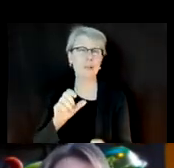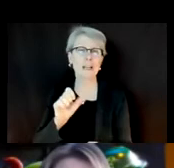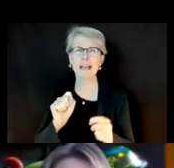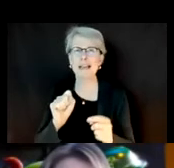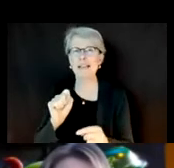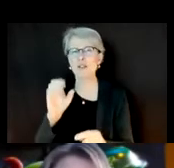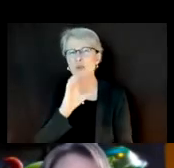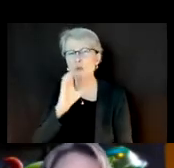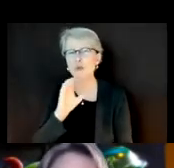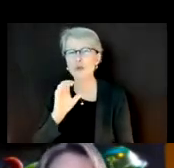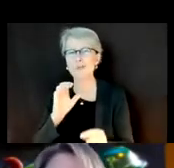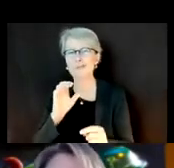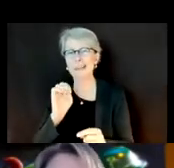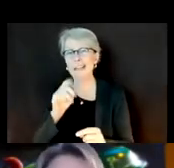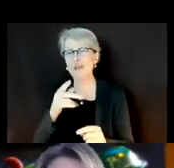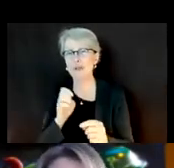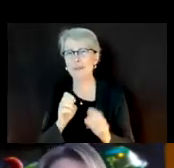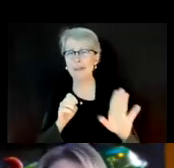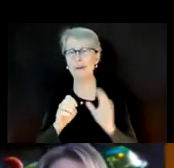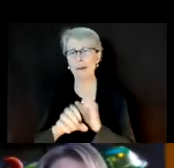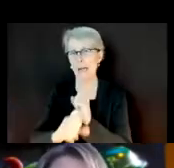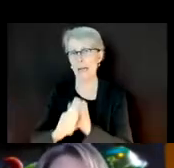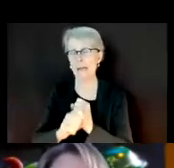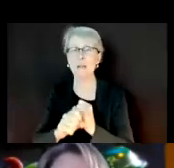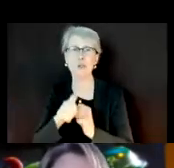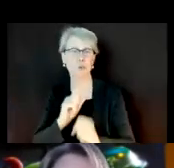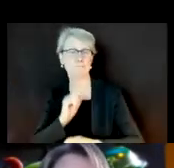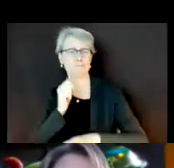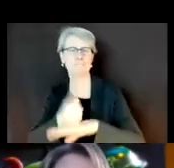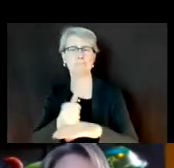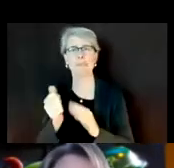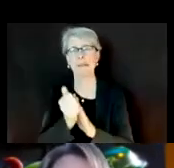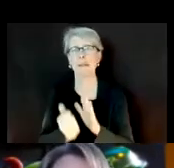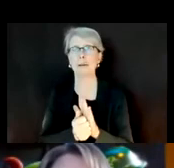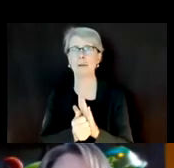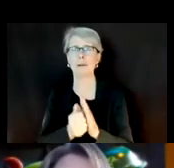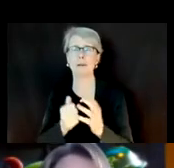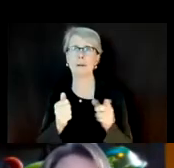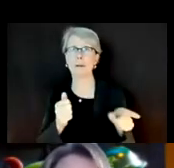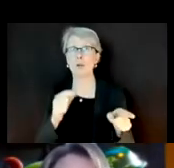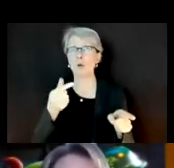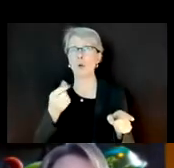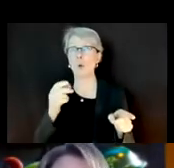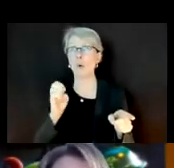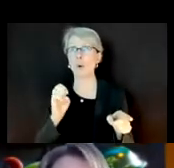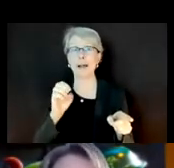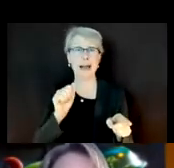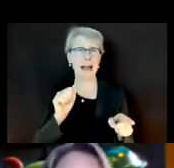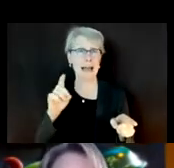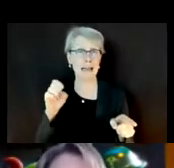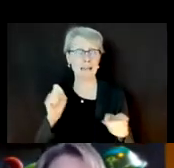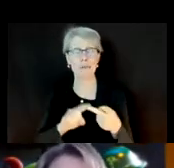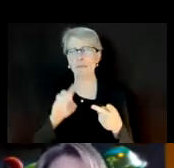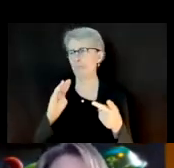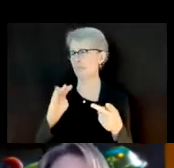ad platform. So if you create an account on Google Ads or Bing Ads, I think